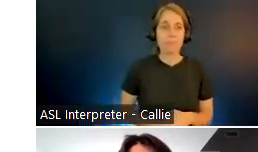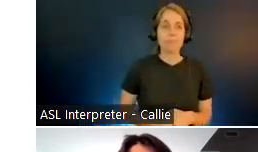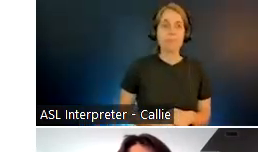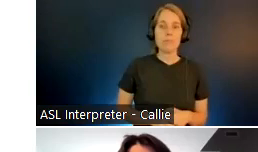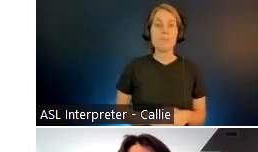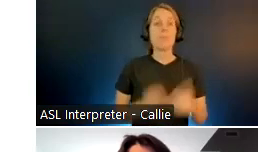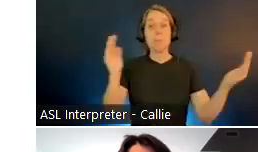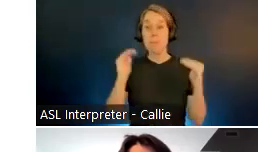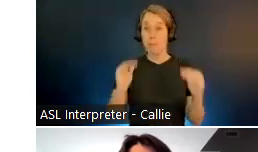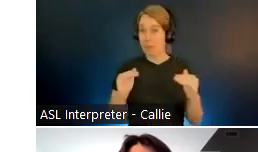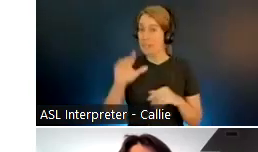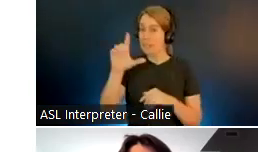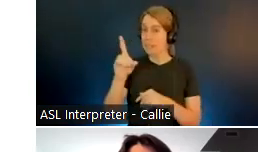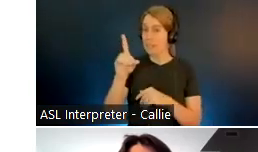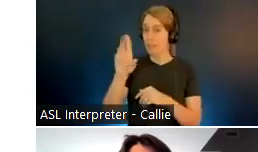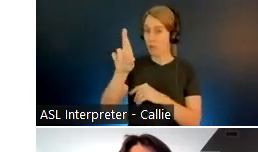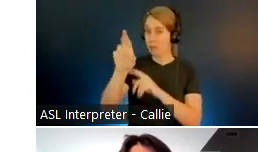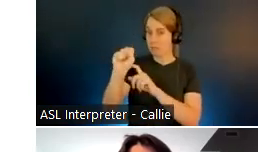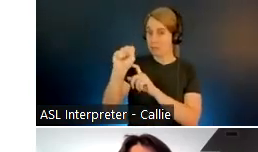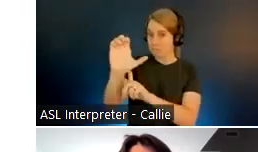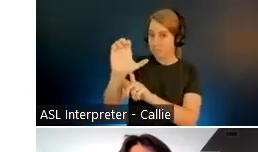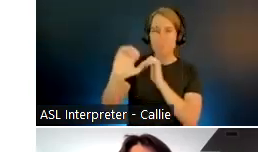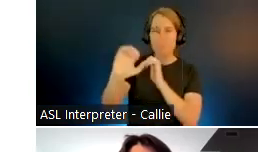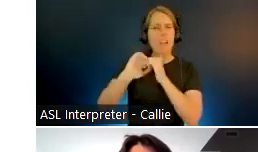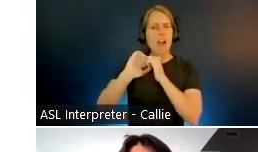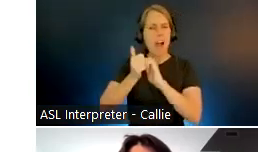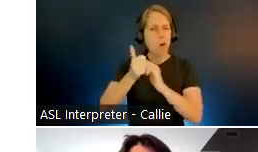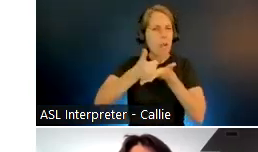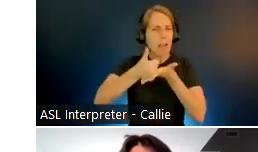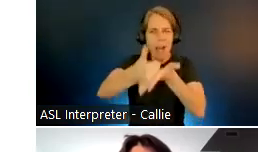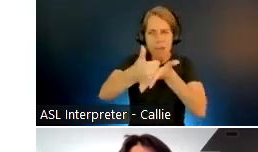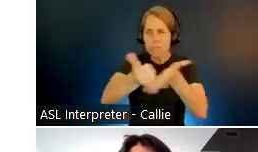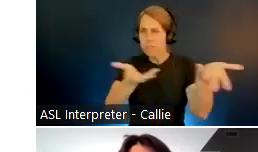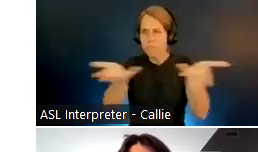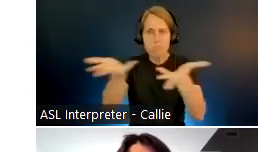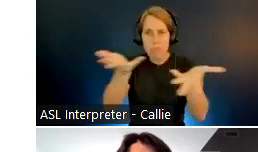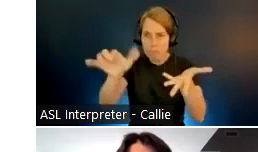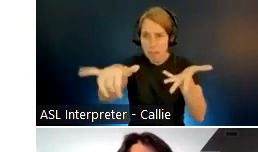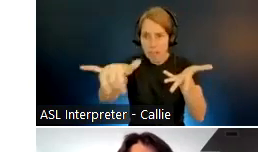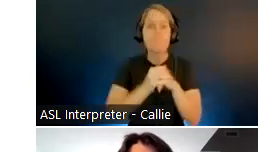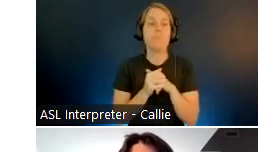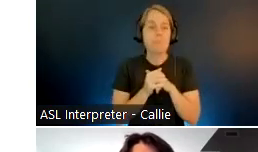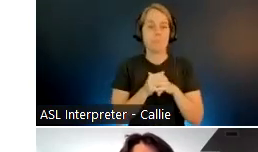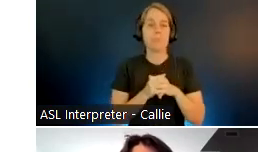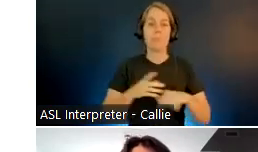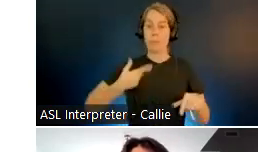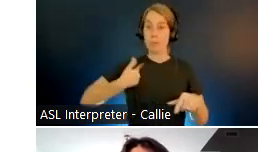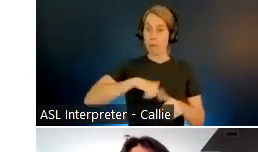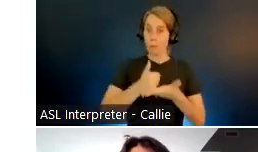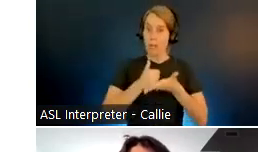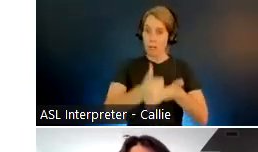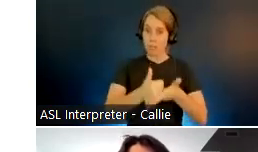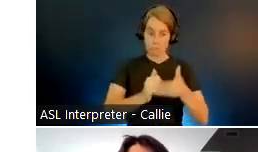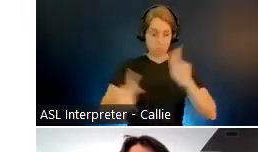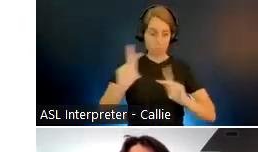Now, how can Disability Rights South Carolina help? We can help people understand their rights to transition